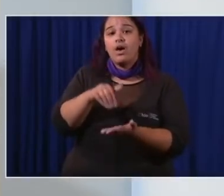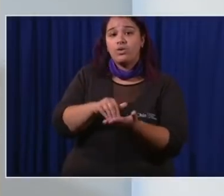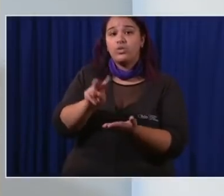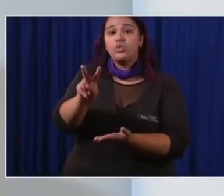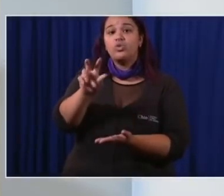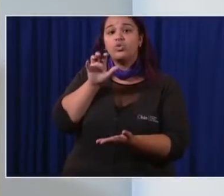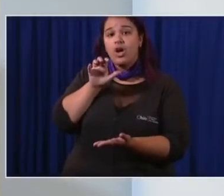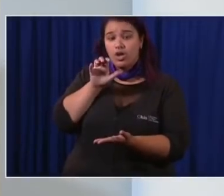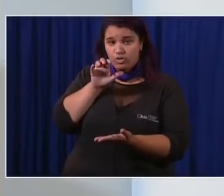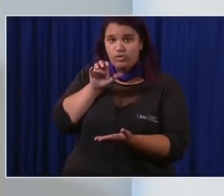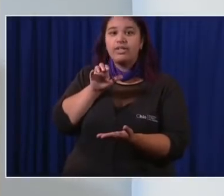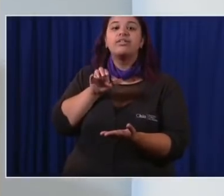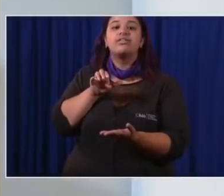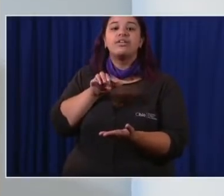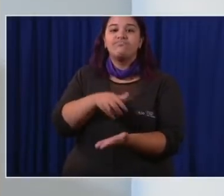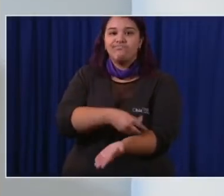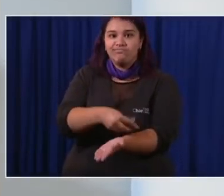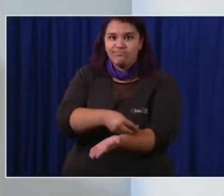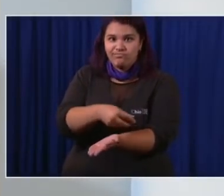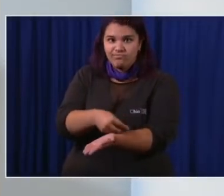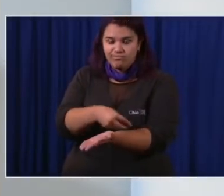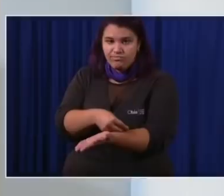they can.